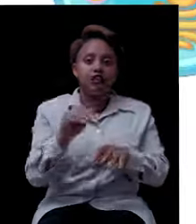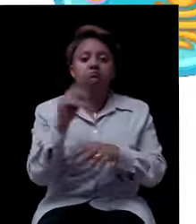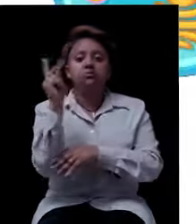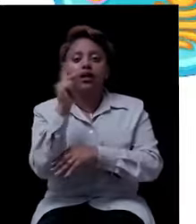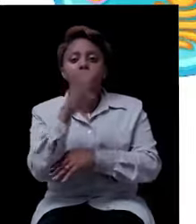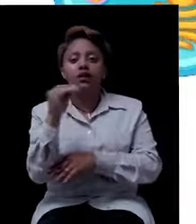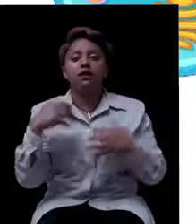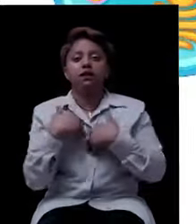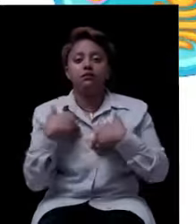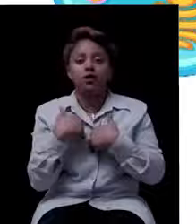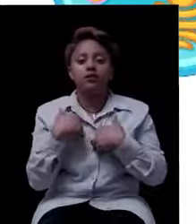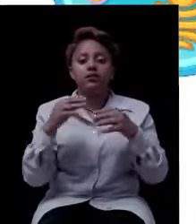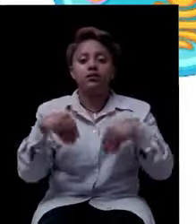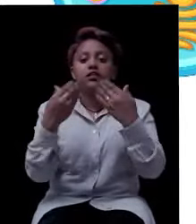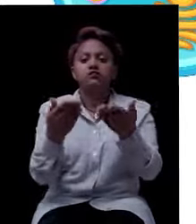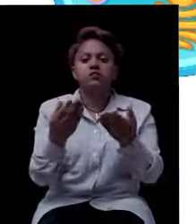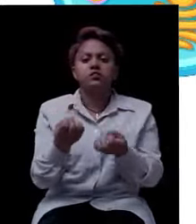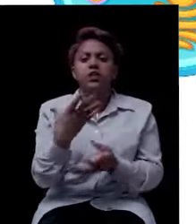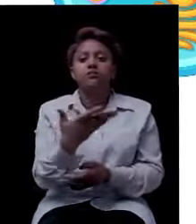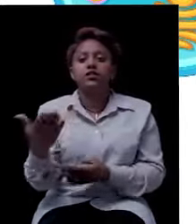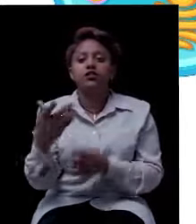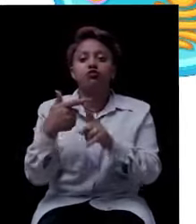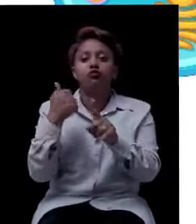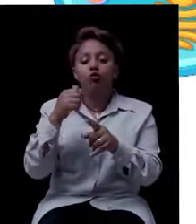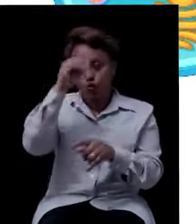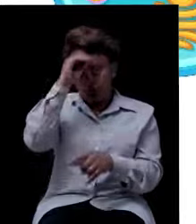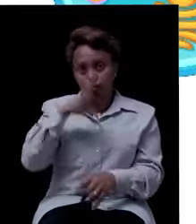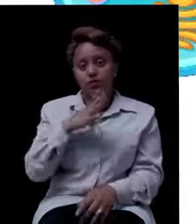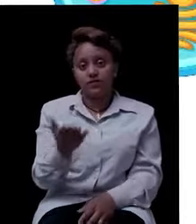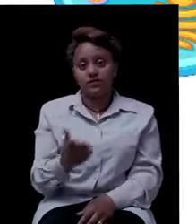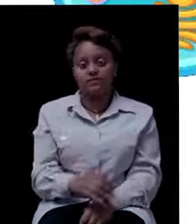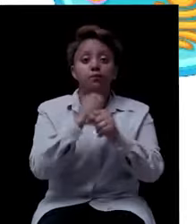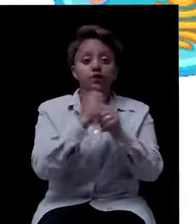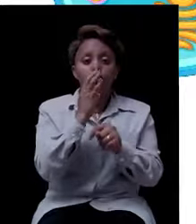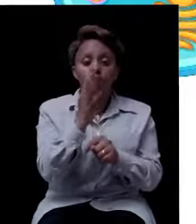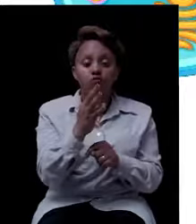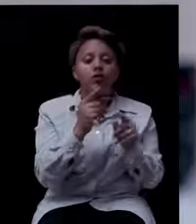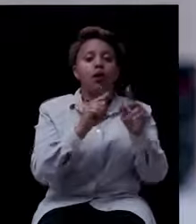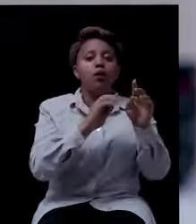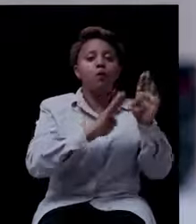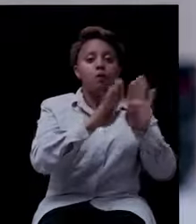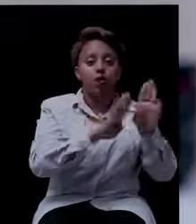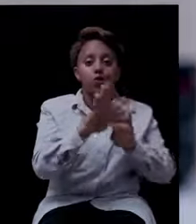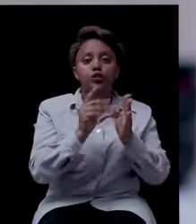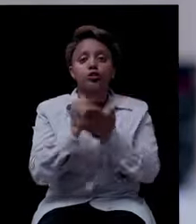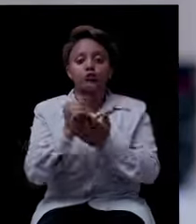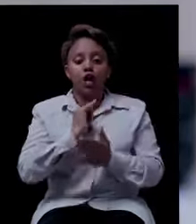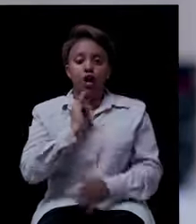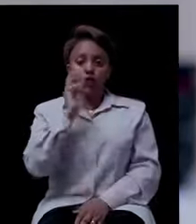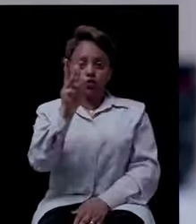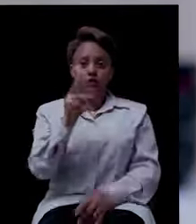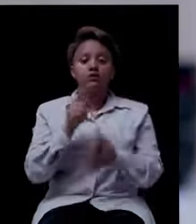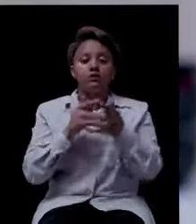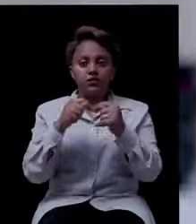living cells, plants, and animals in order to give something that's useful for humans. In applications of biotechnology, I